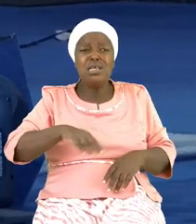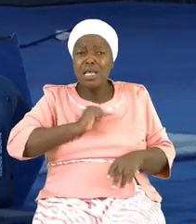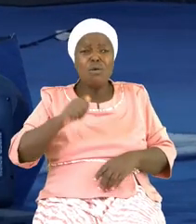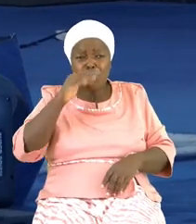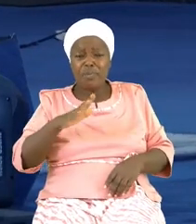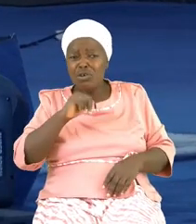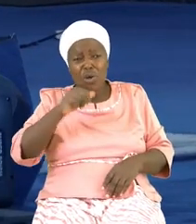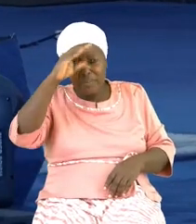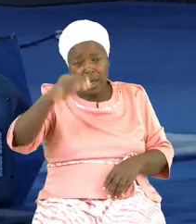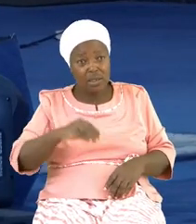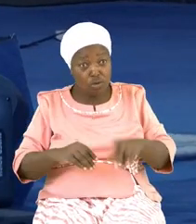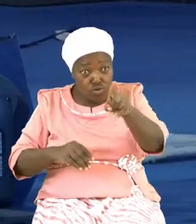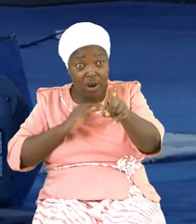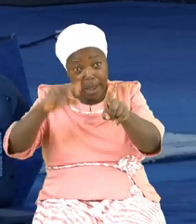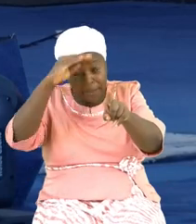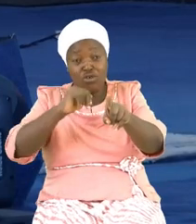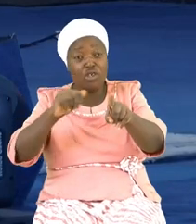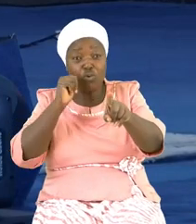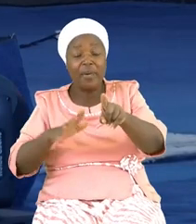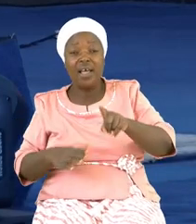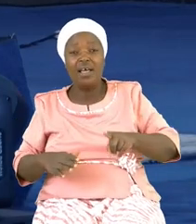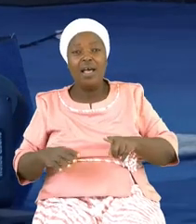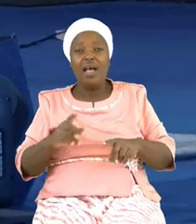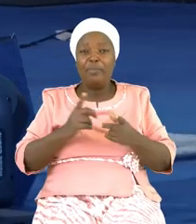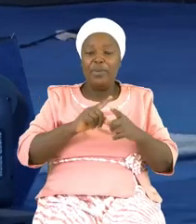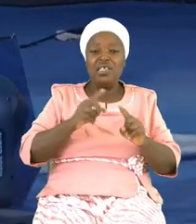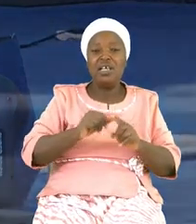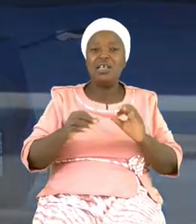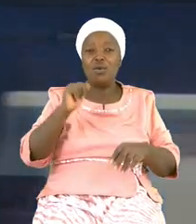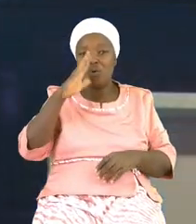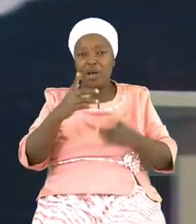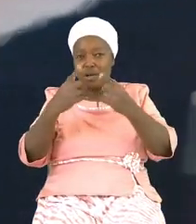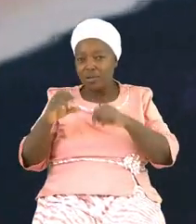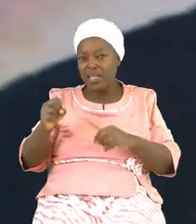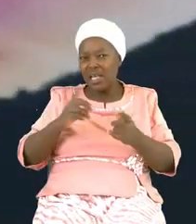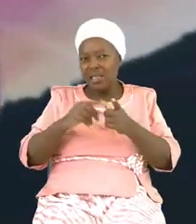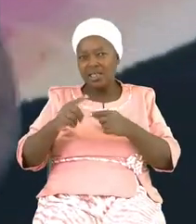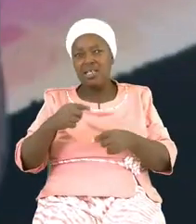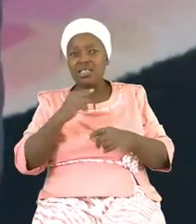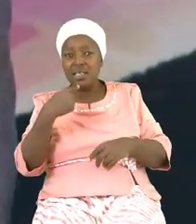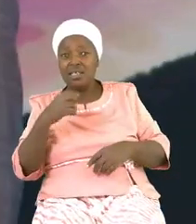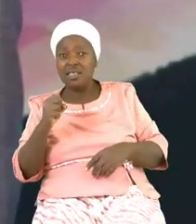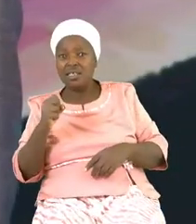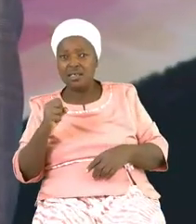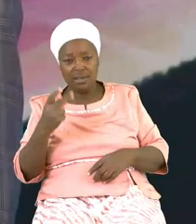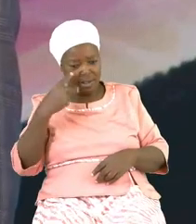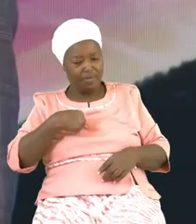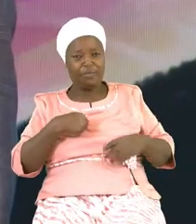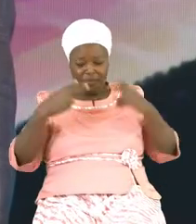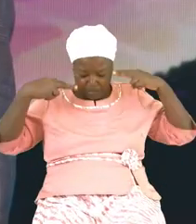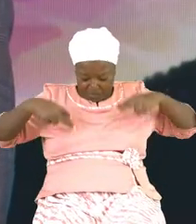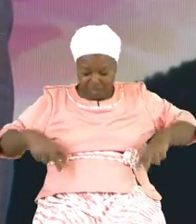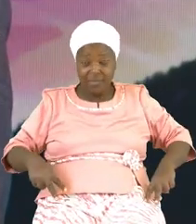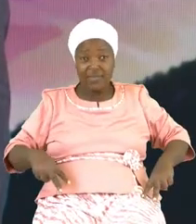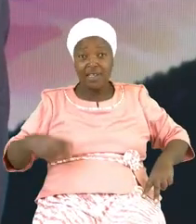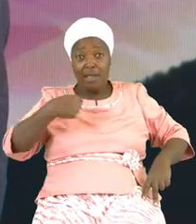a woman. Or if a woman comes and then says, look at me, I'm a man. I said, that's